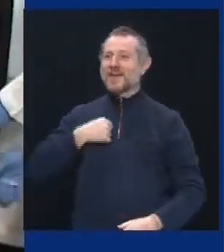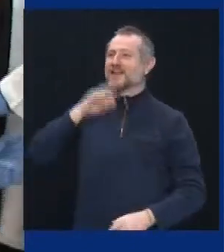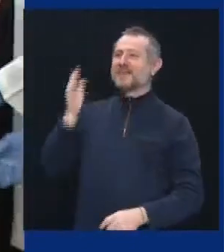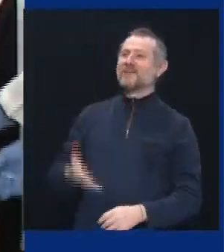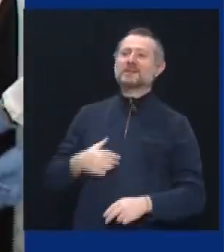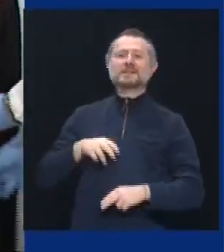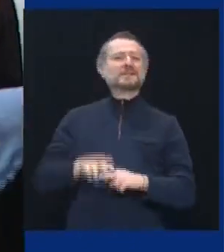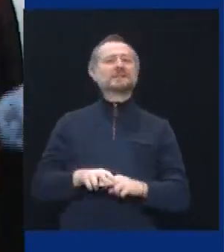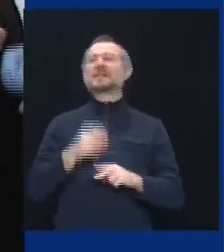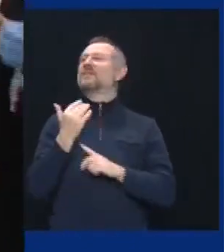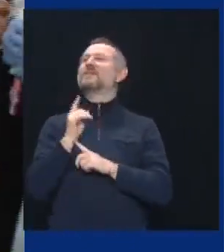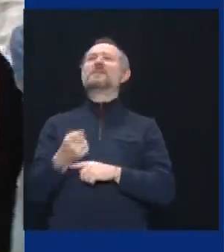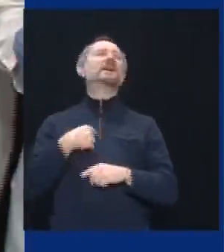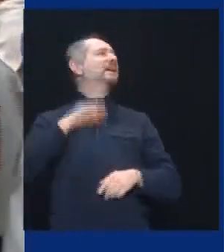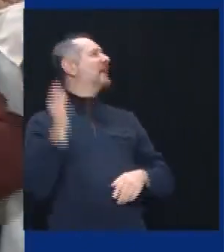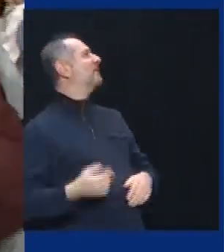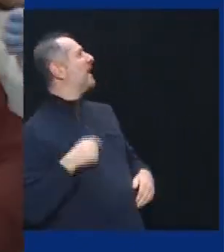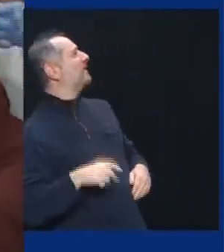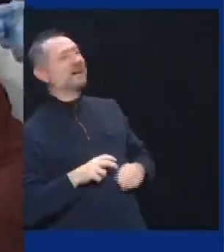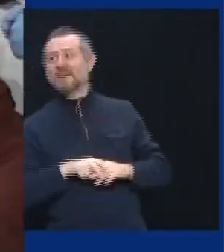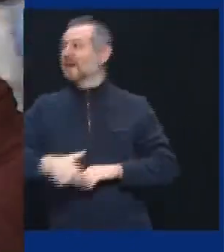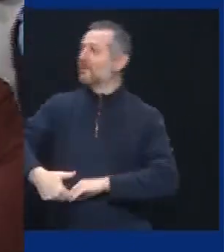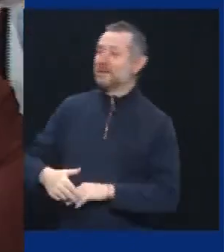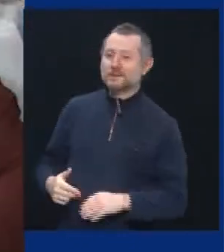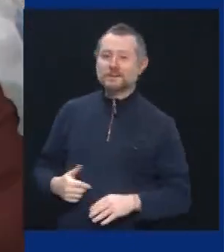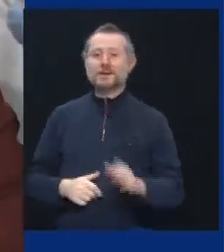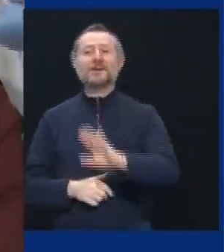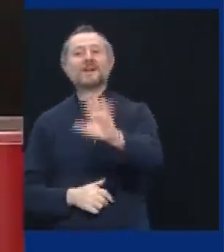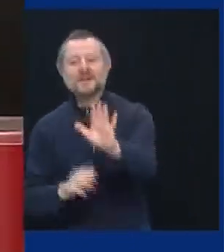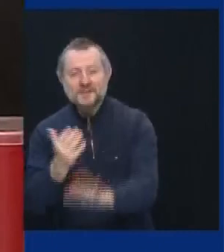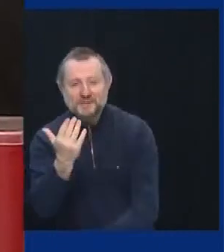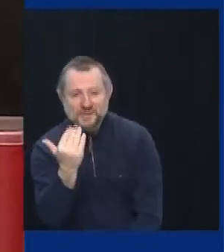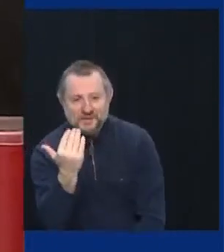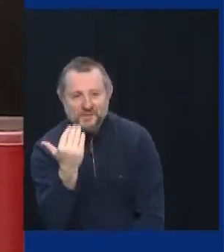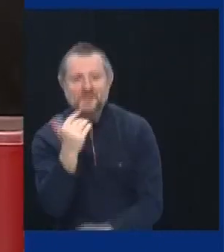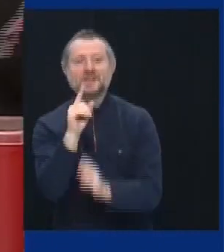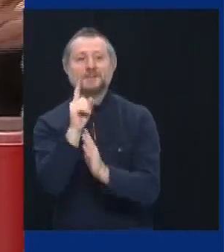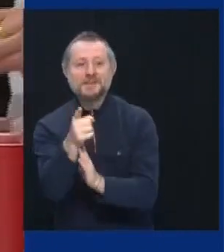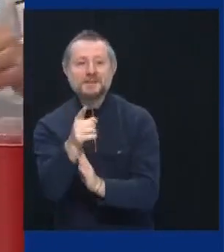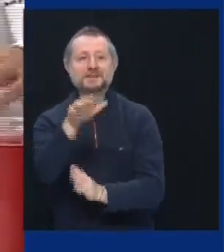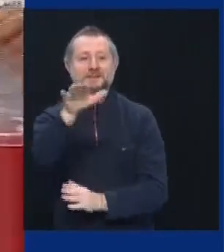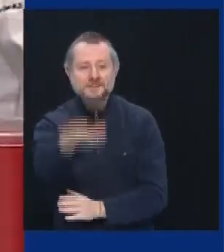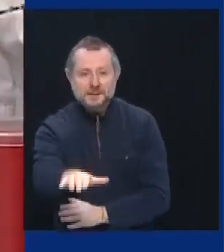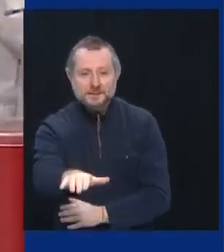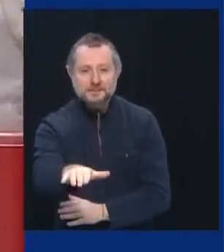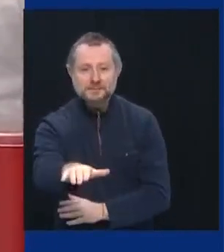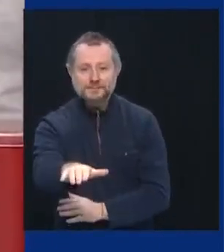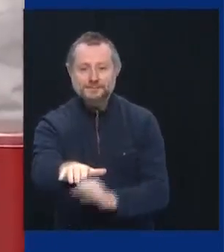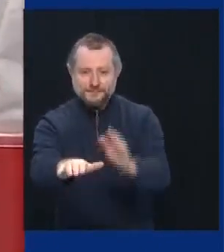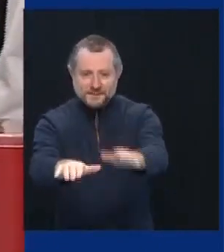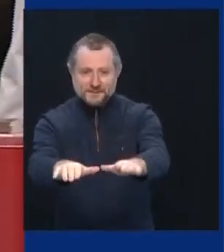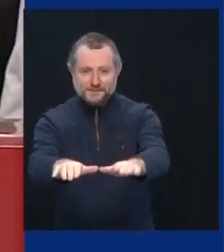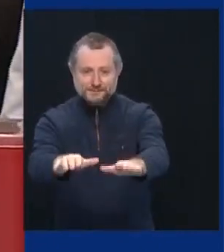15 minutes. 15 minutes. Now, if anybody got.